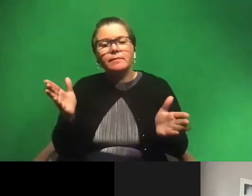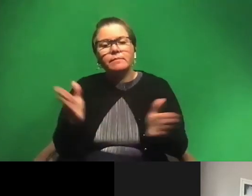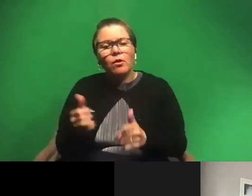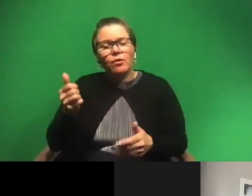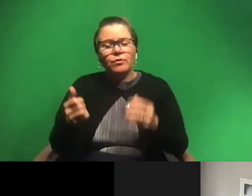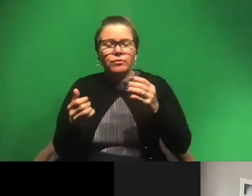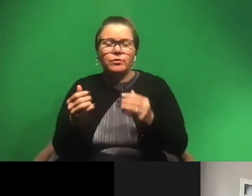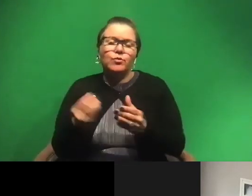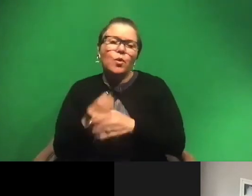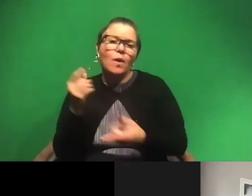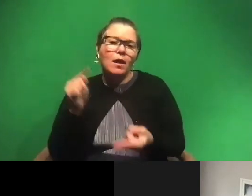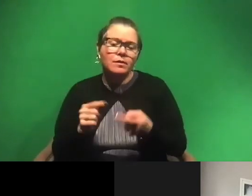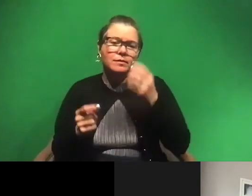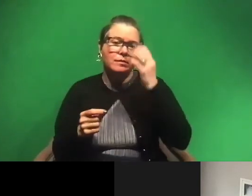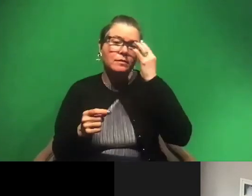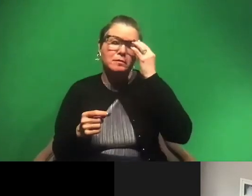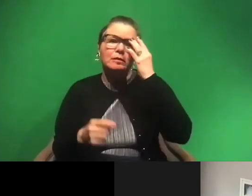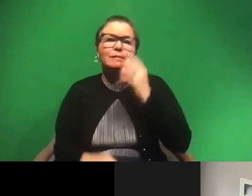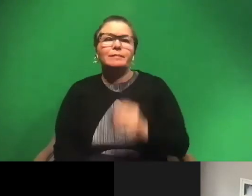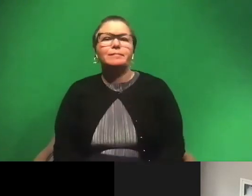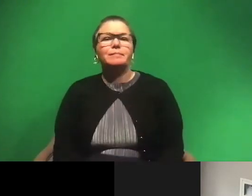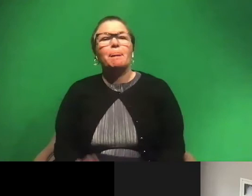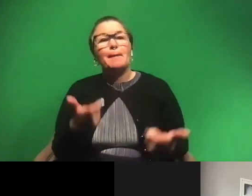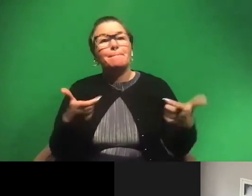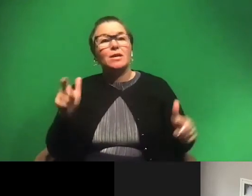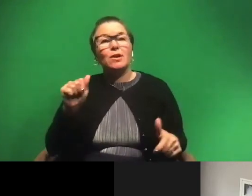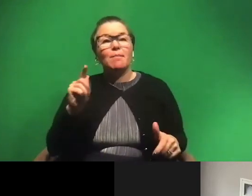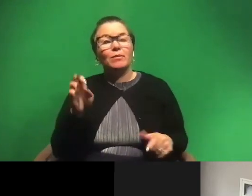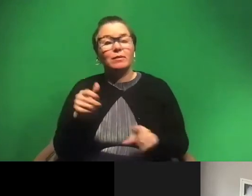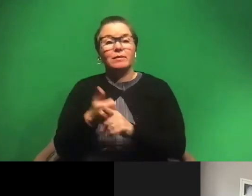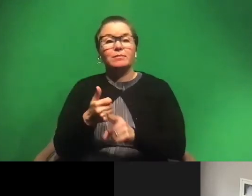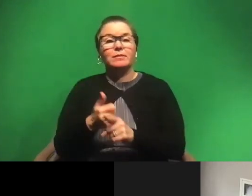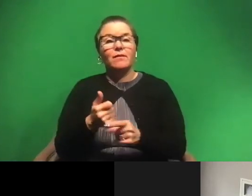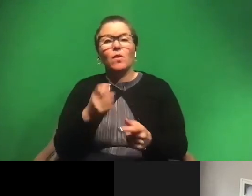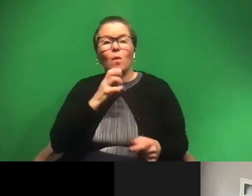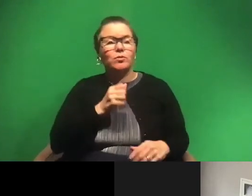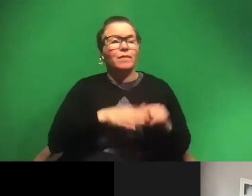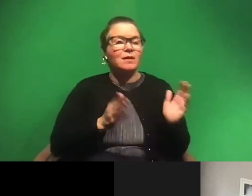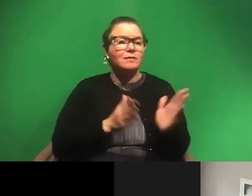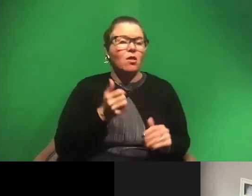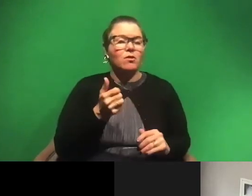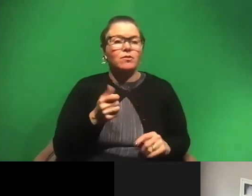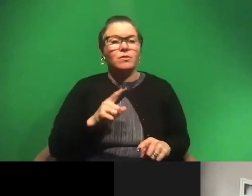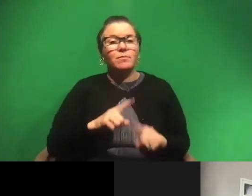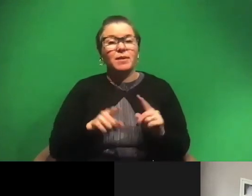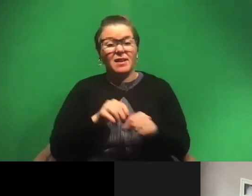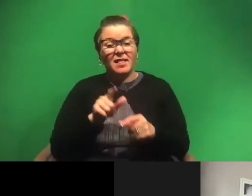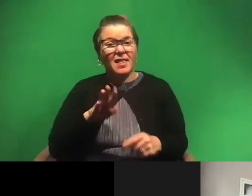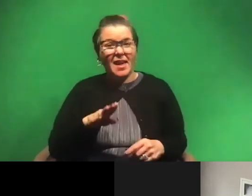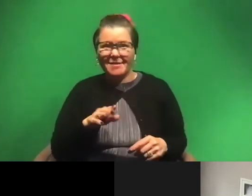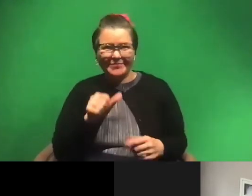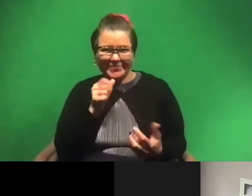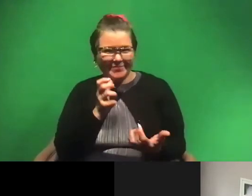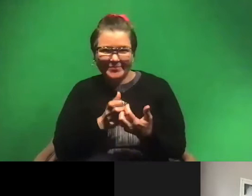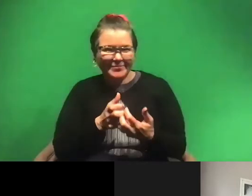can say like basically bigger abalones are probably older than smaller abalones, but even in lab we know that's not true. Some of it has to